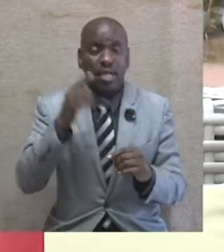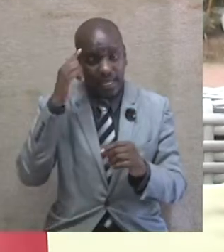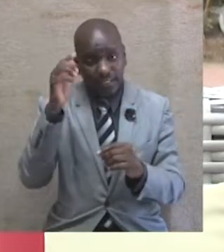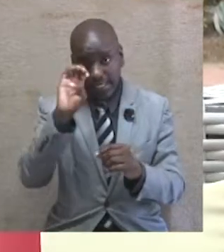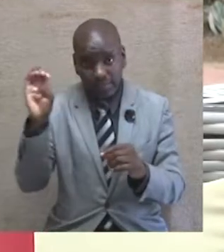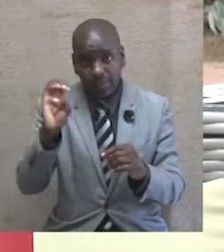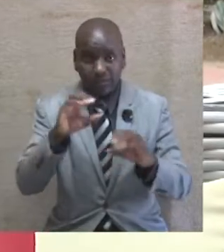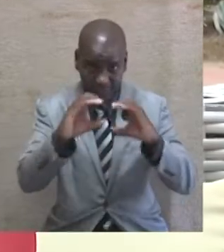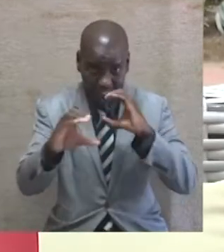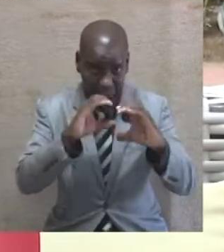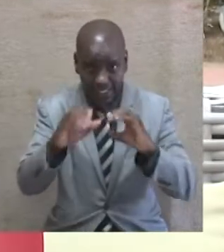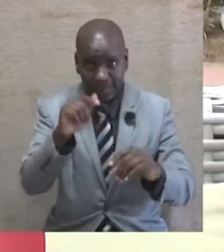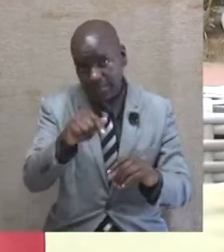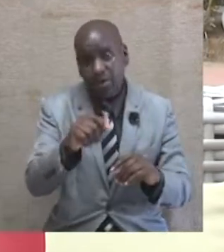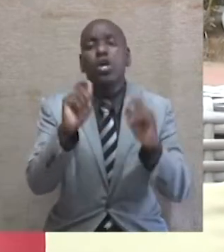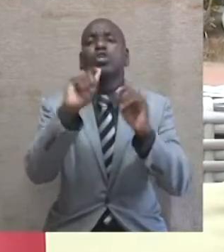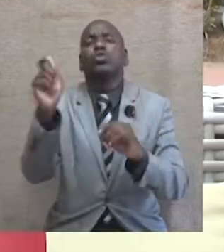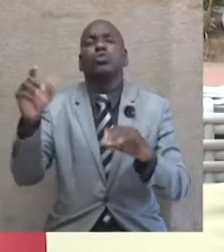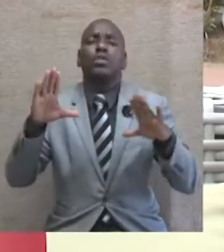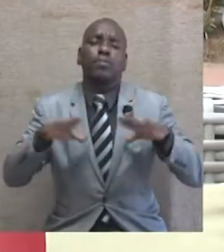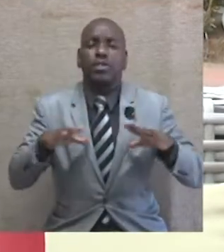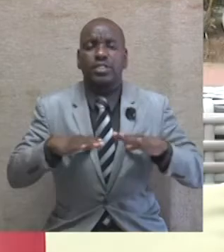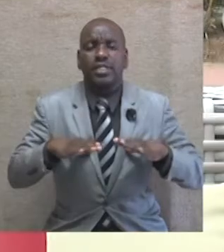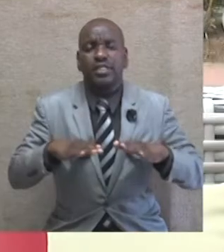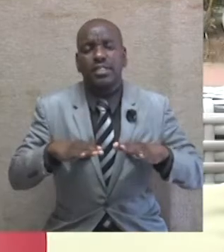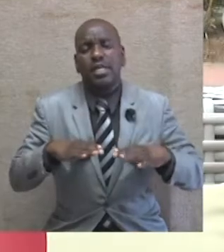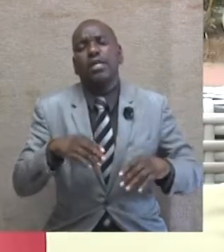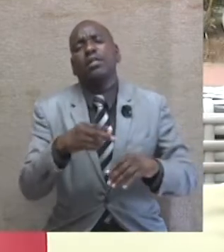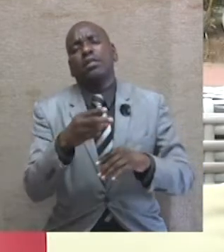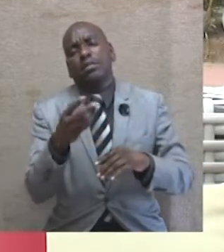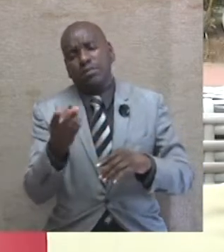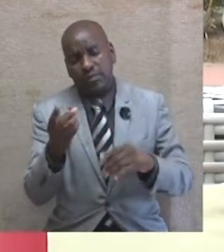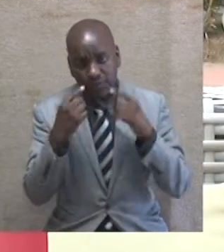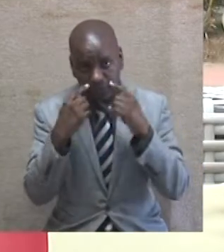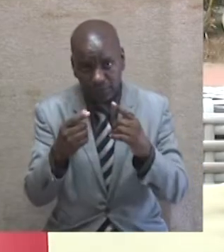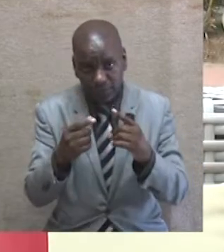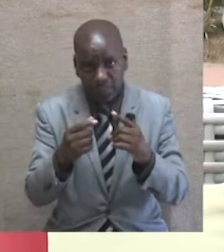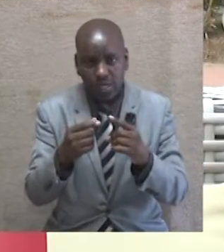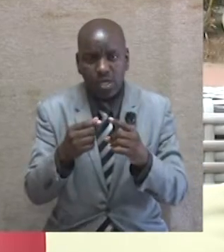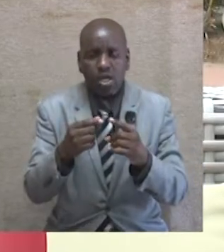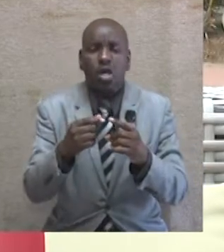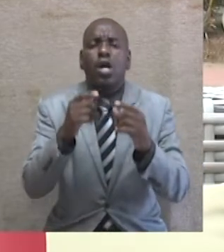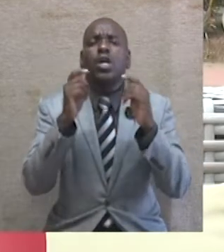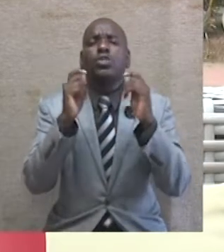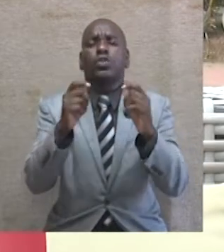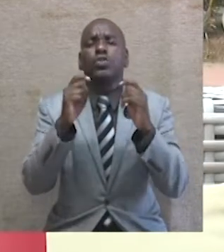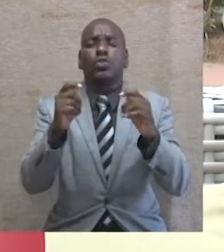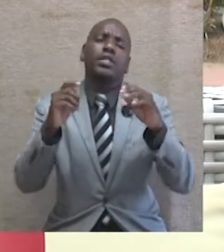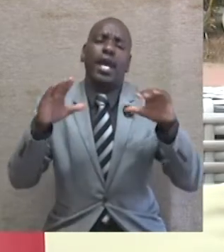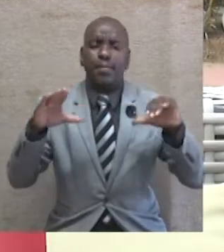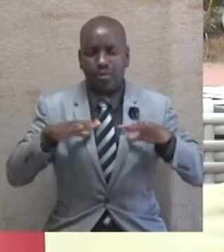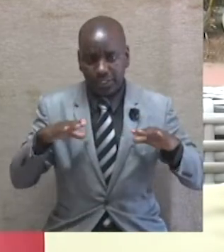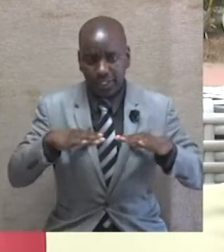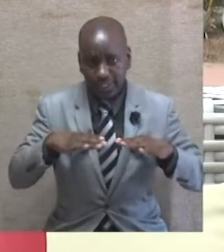make it examinable as well. It's quite important because the elements that are taught, they are